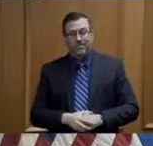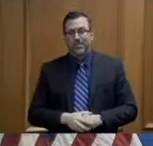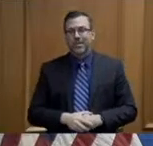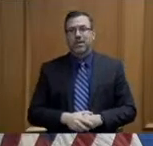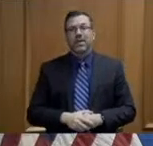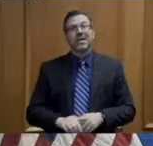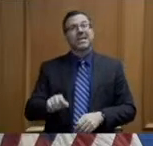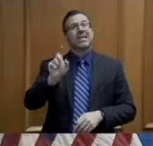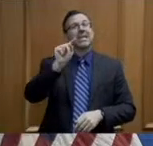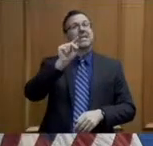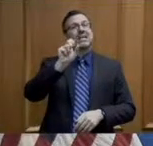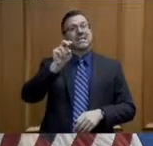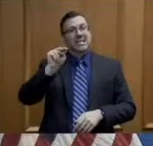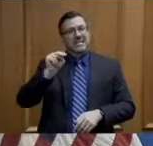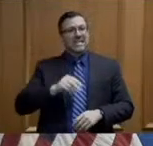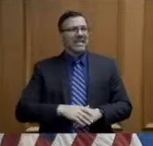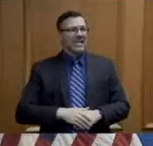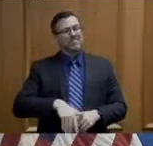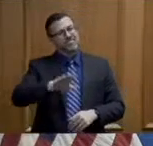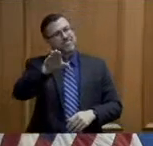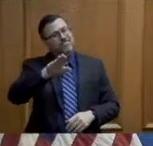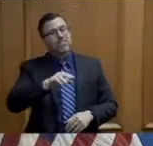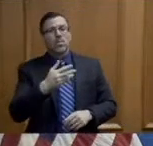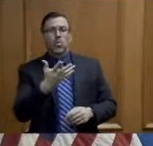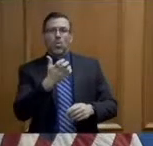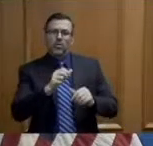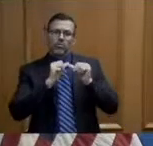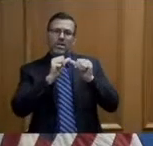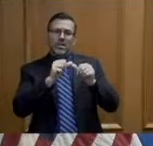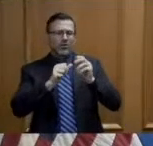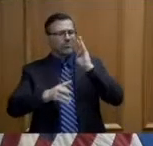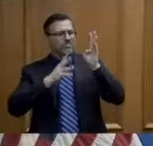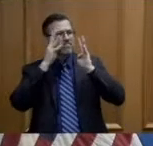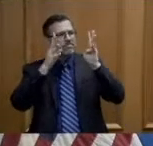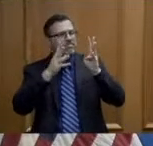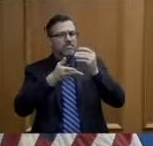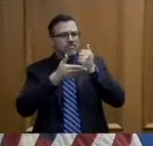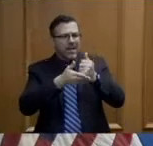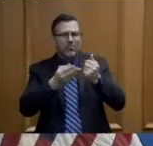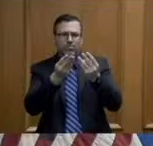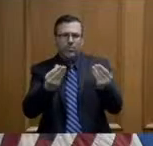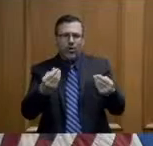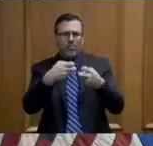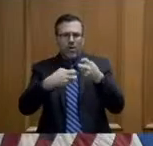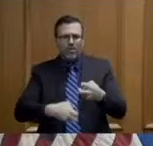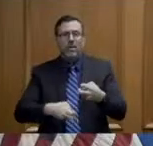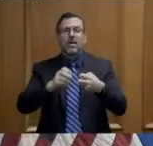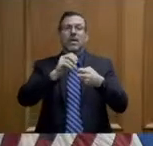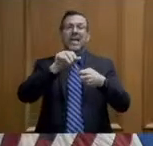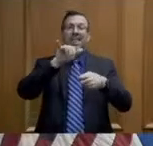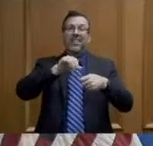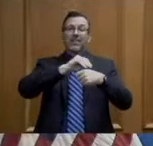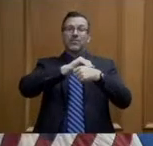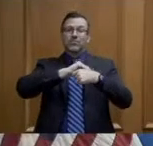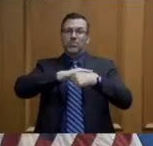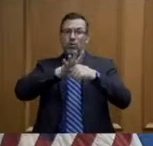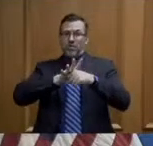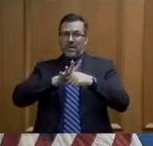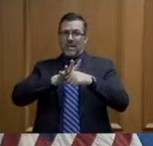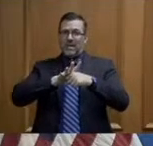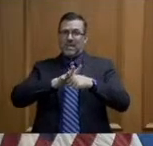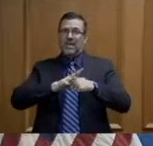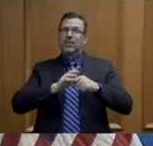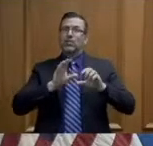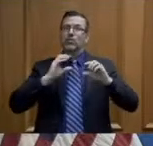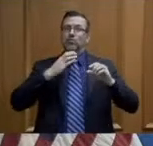help channel this type of energy, innovation, and problem solving. This new COVID-19 Child Wellbeing Task Force will be assembled